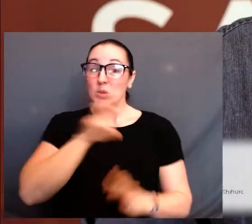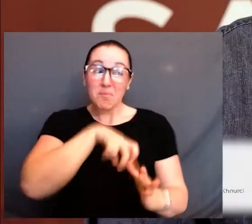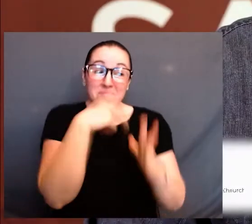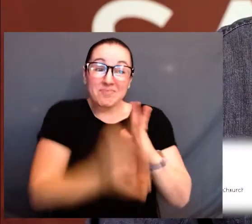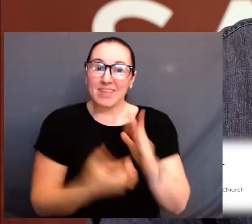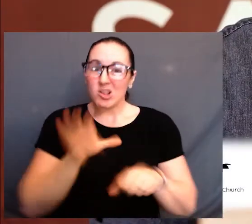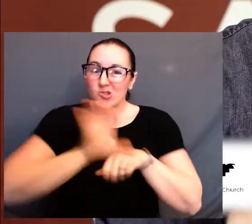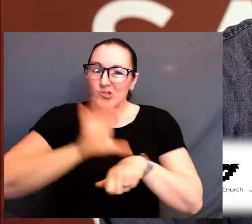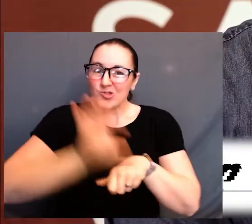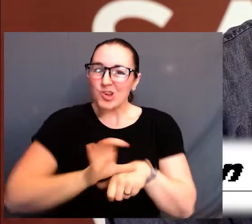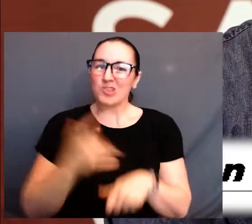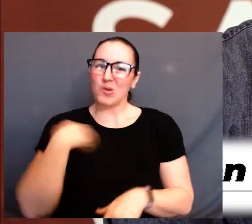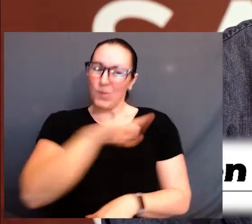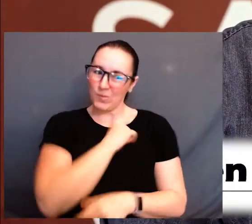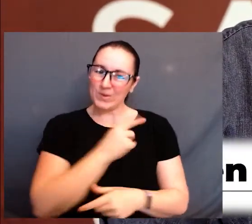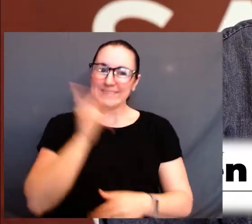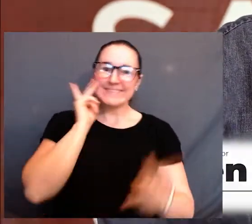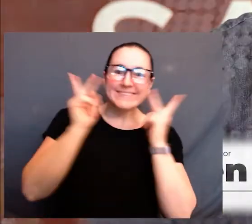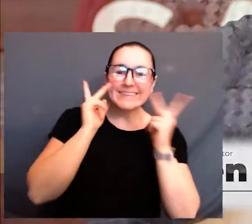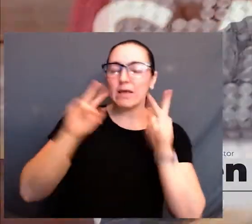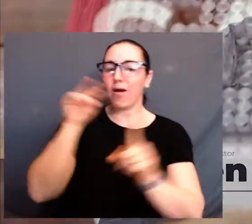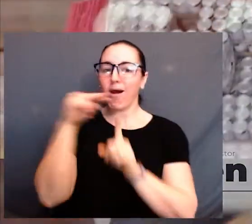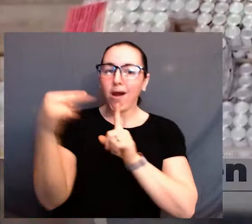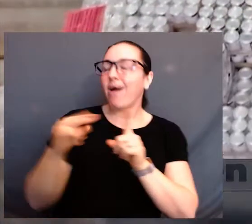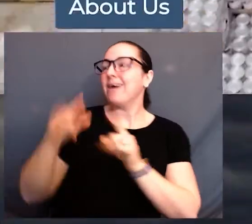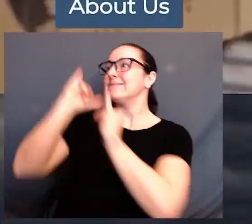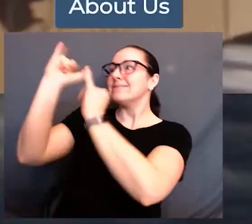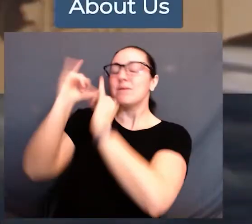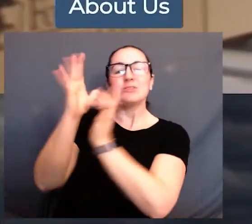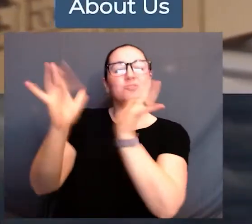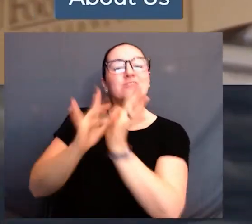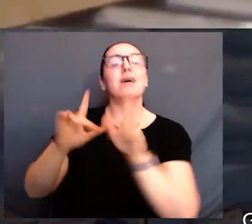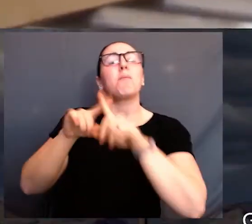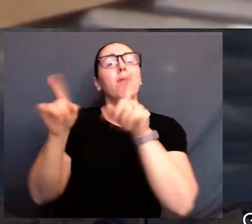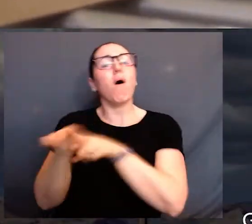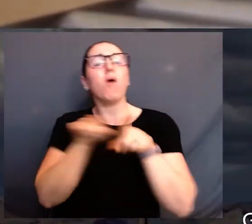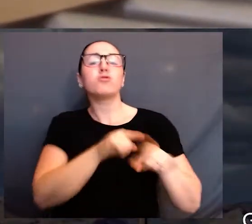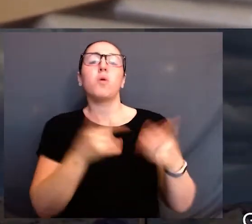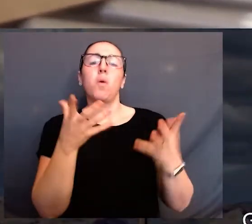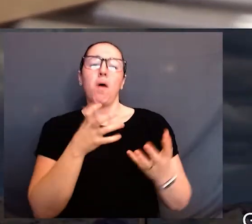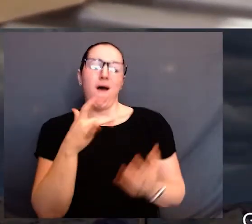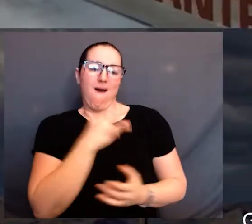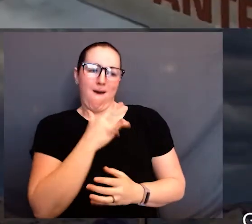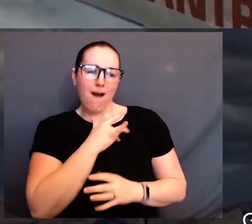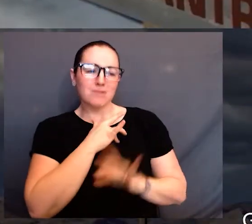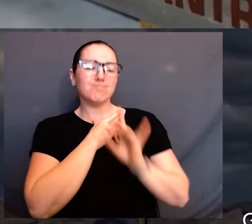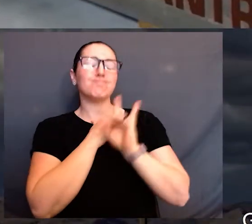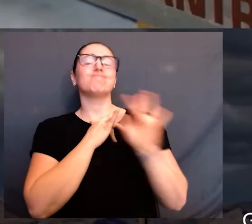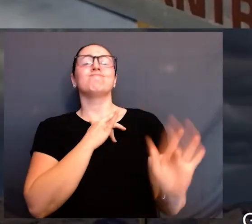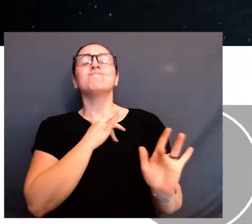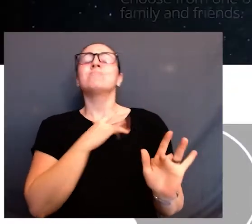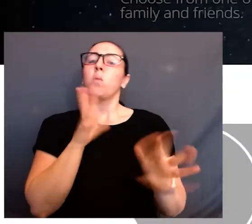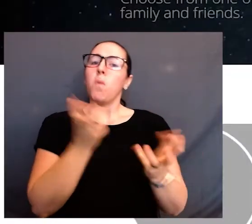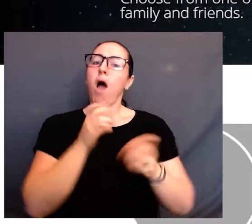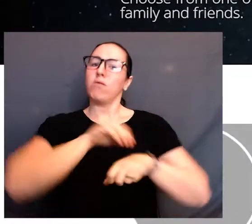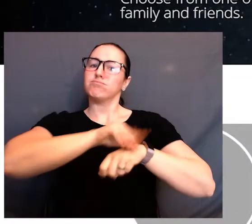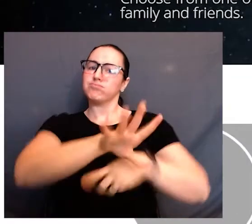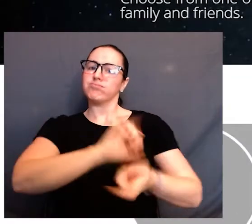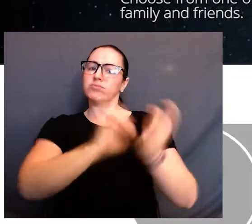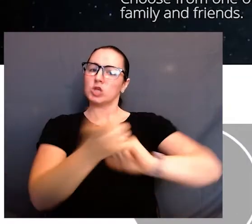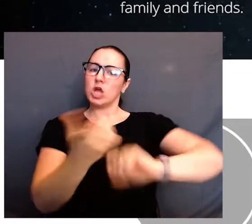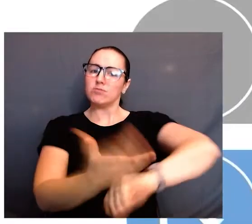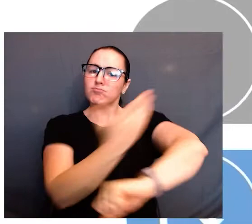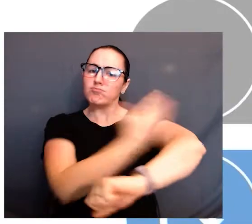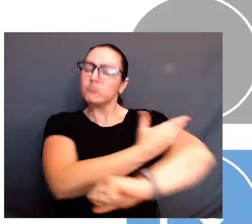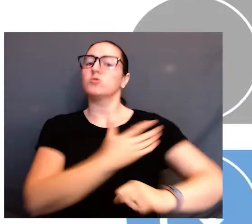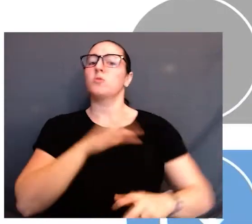Welcome to Pure Heart. We're so glad that you joined us today. You have just dropped into a church that not only sees with Jesus' eyes, but has a heart to make a